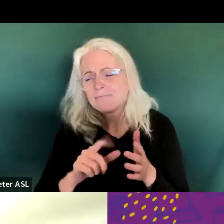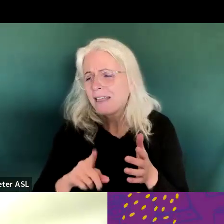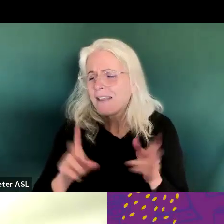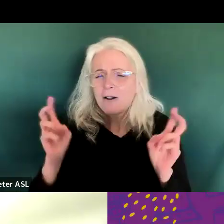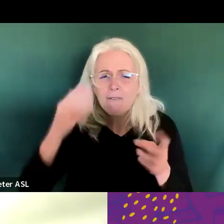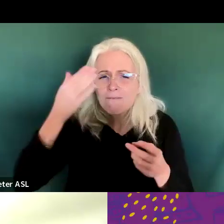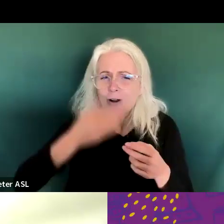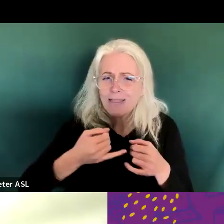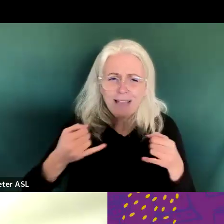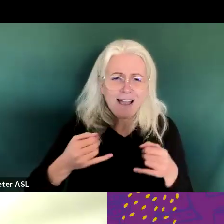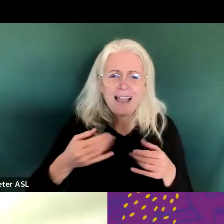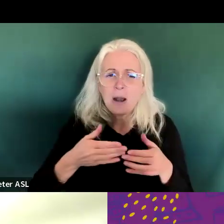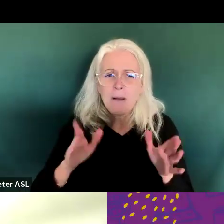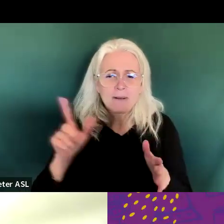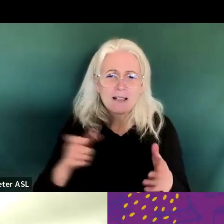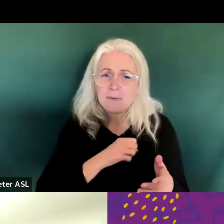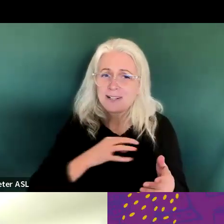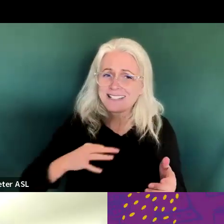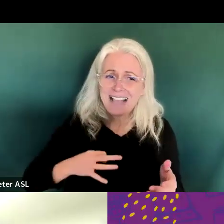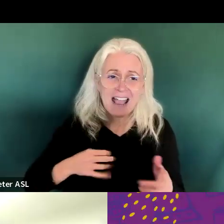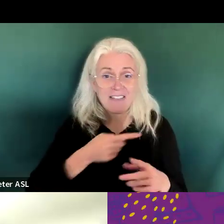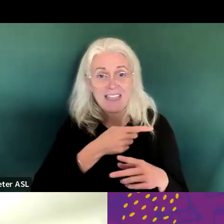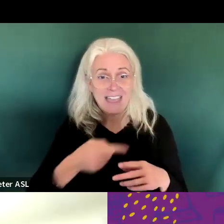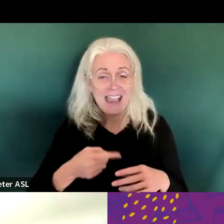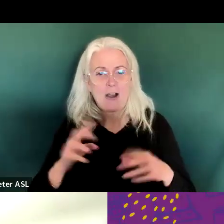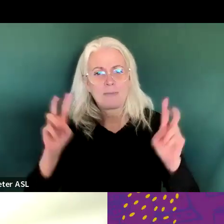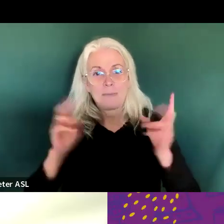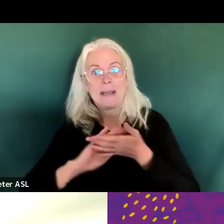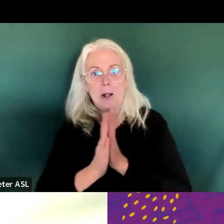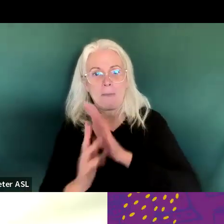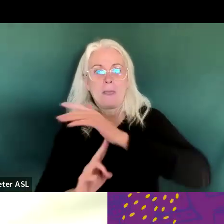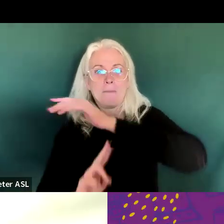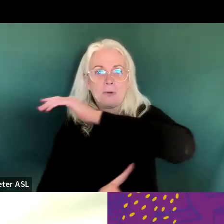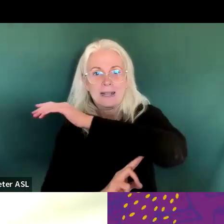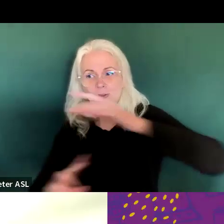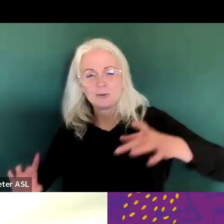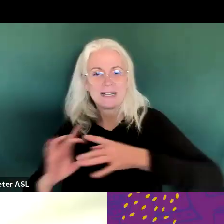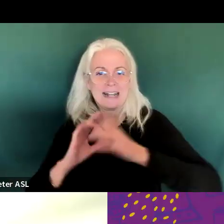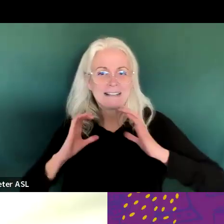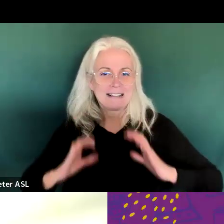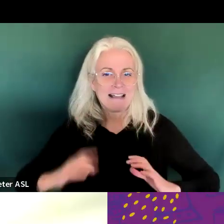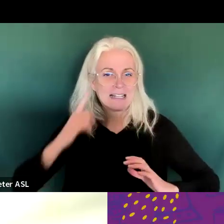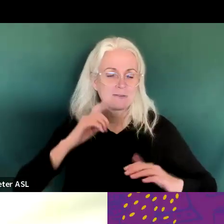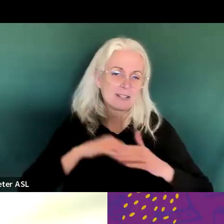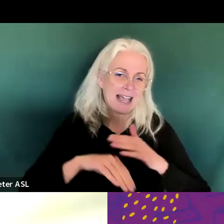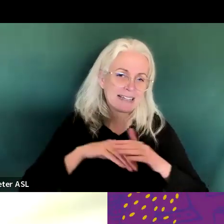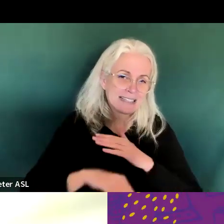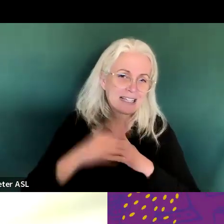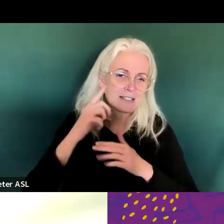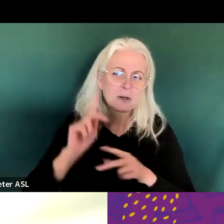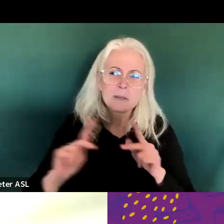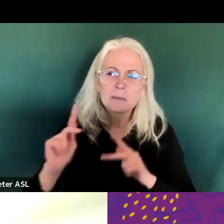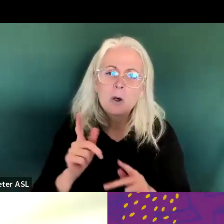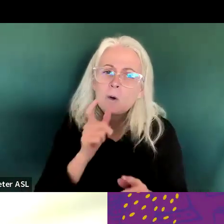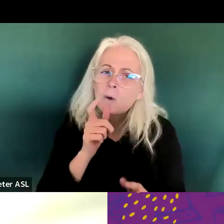frontline public library staff at all levels have been ad hoc, informal digital navigators for years for